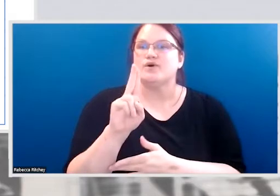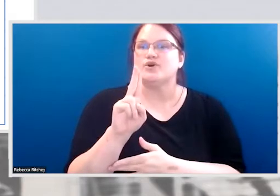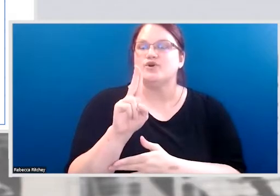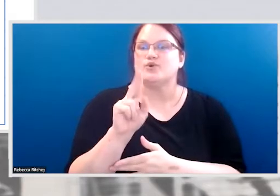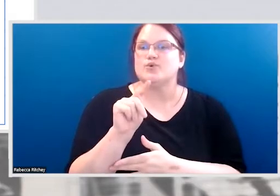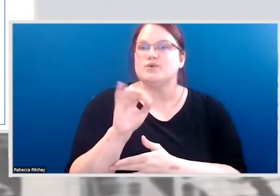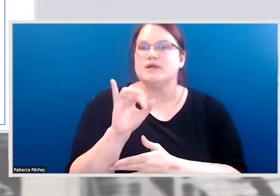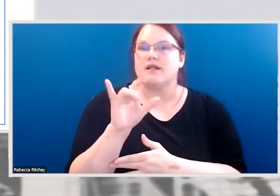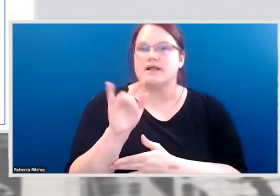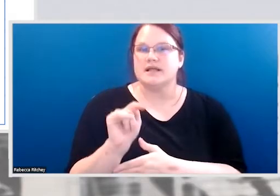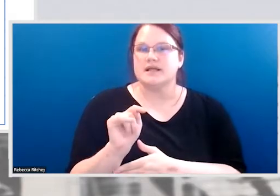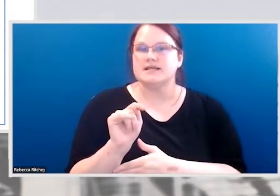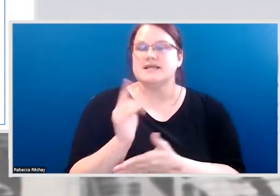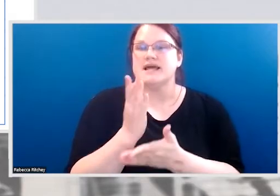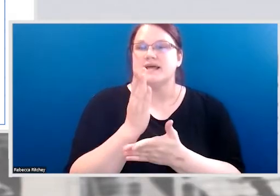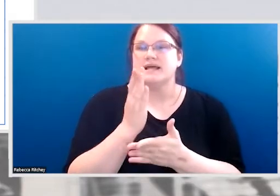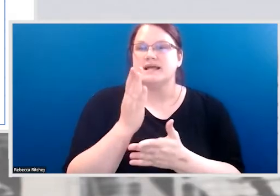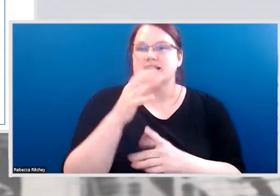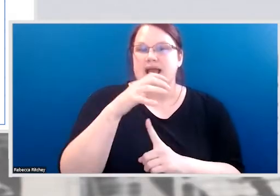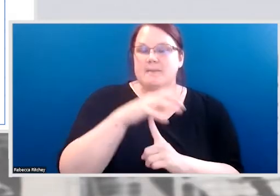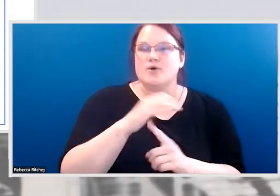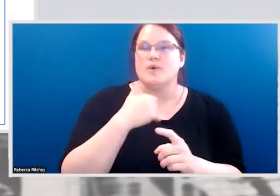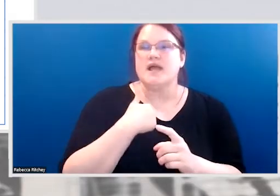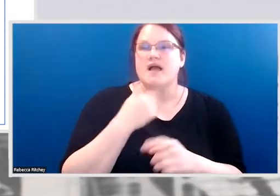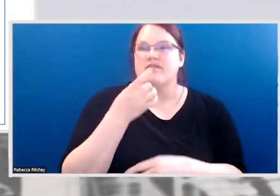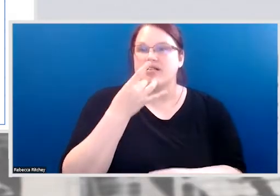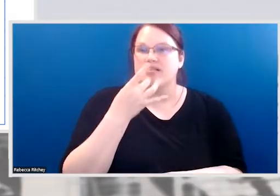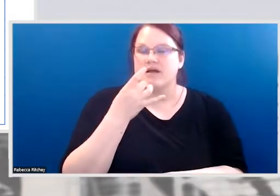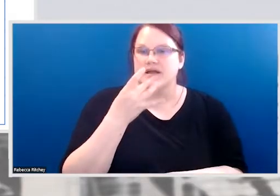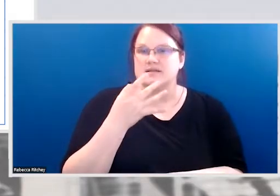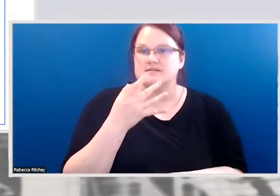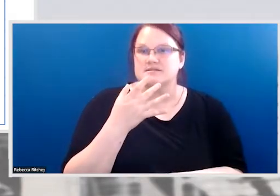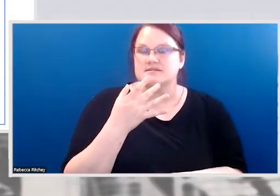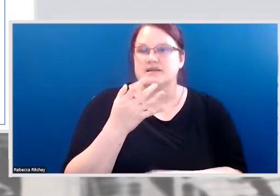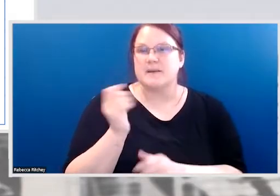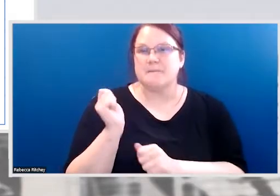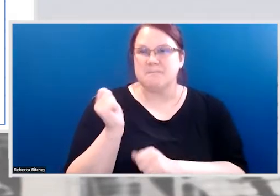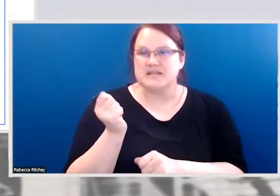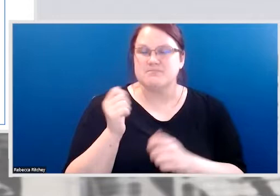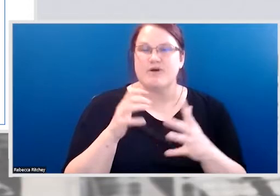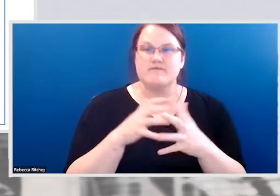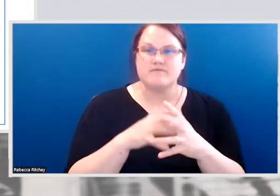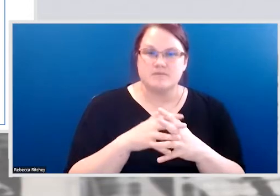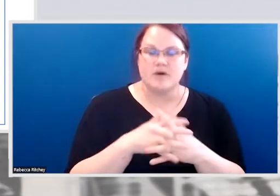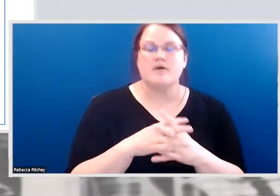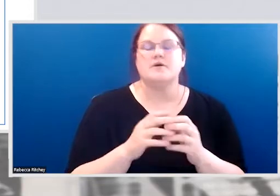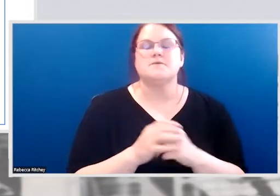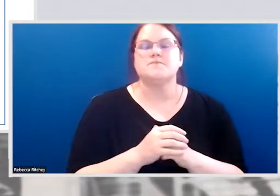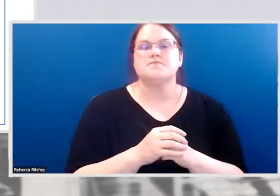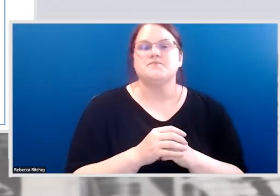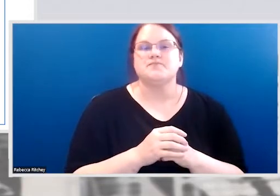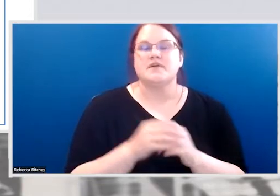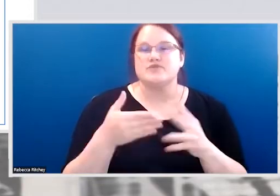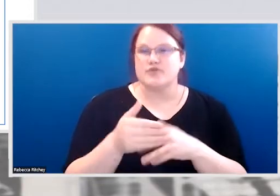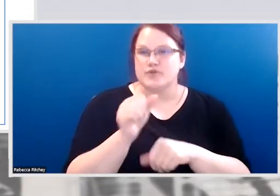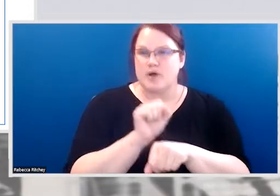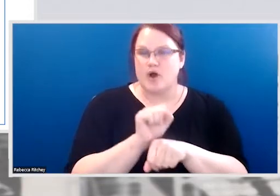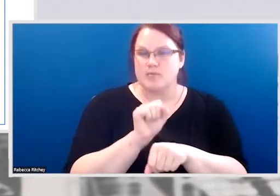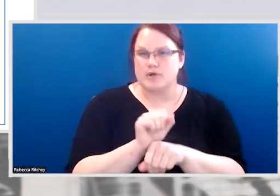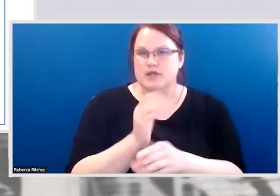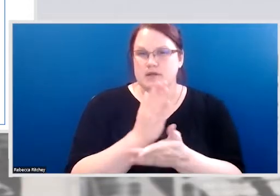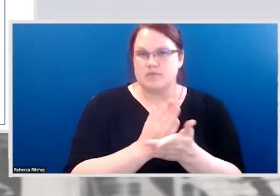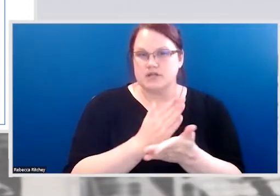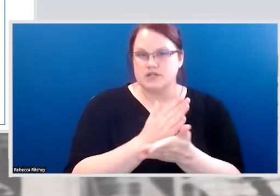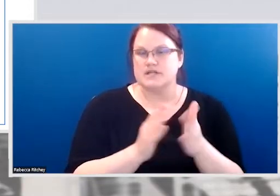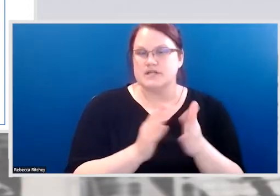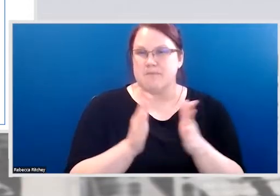capital world, we put up lights and ball fields, but those bills actually get paid each month through the operating budget. And then again, any of our small equipment that